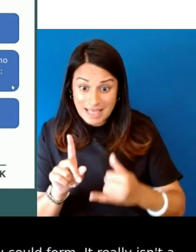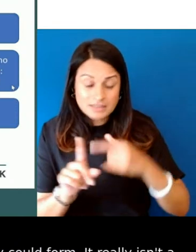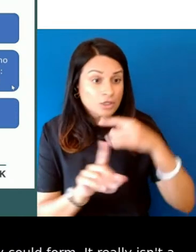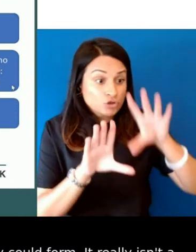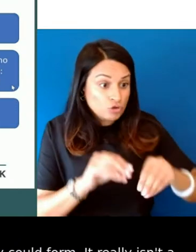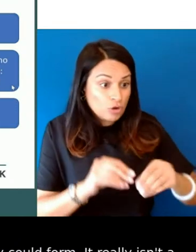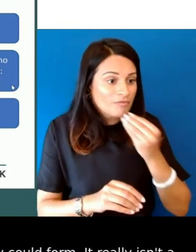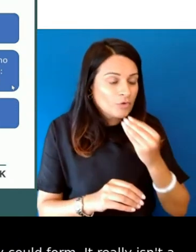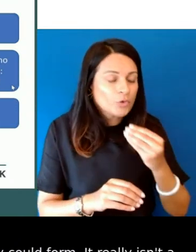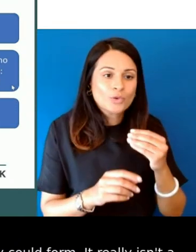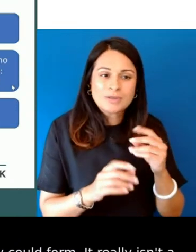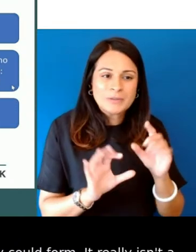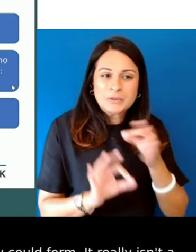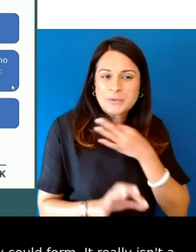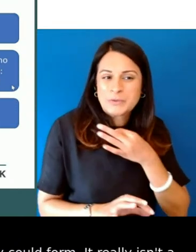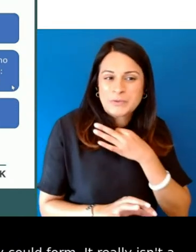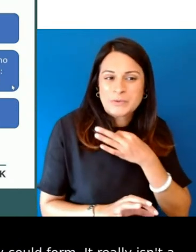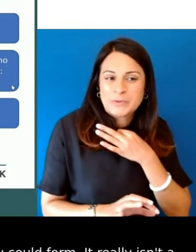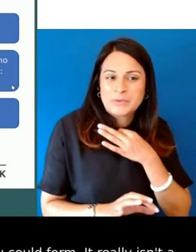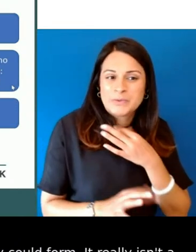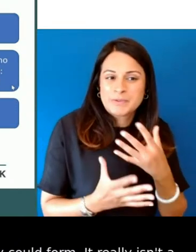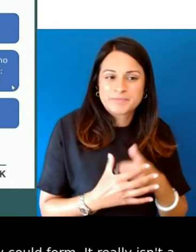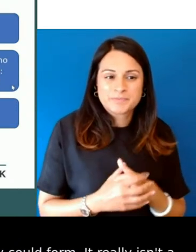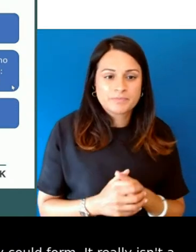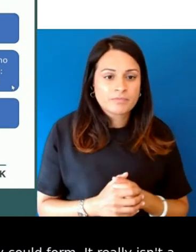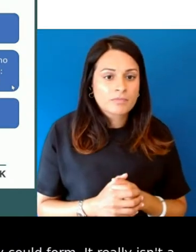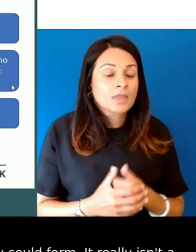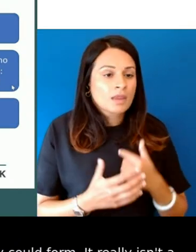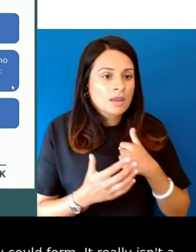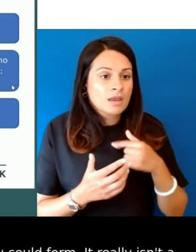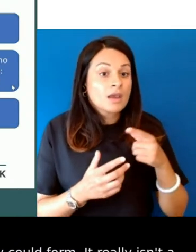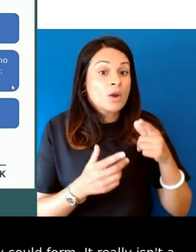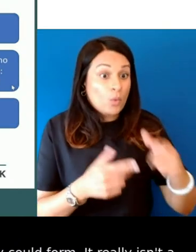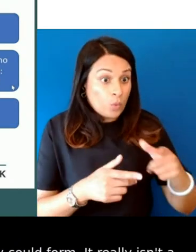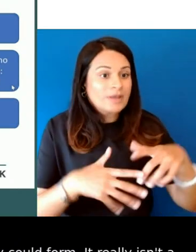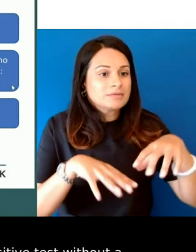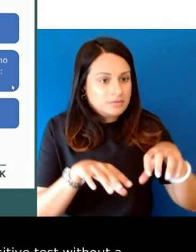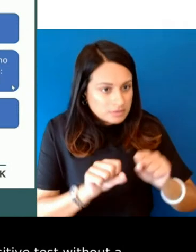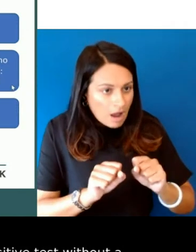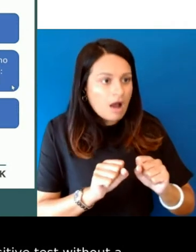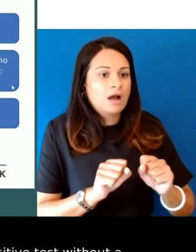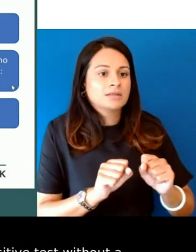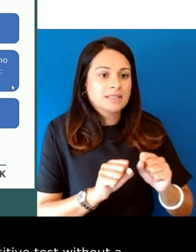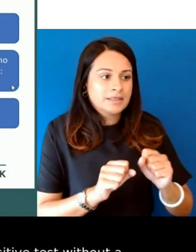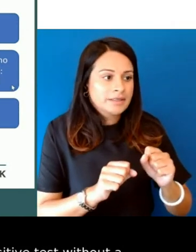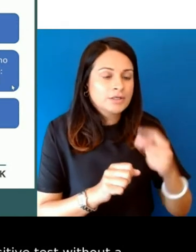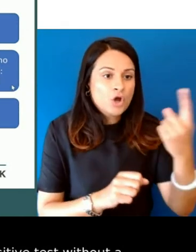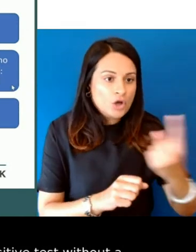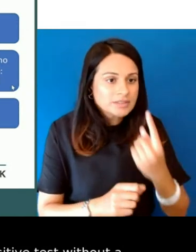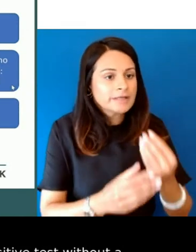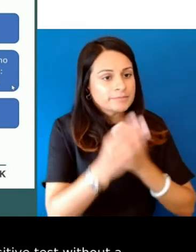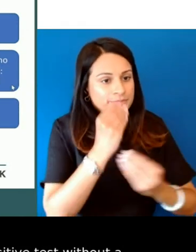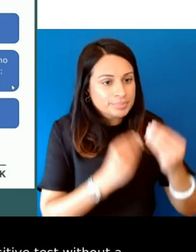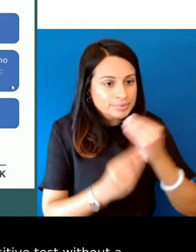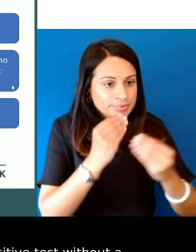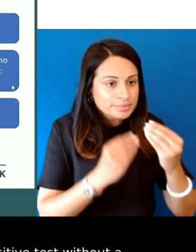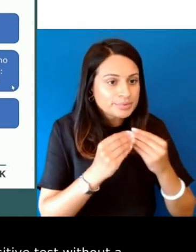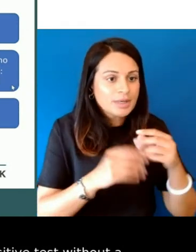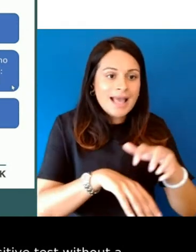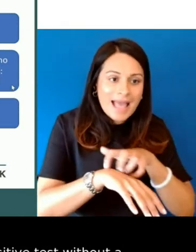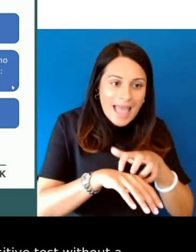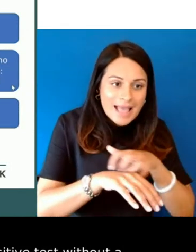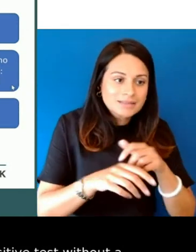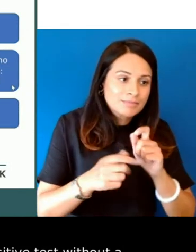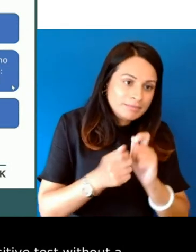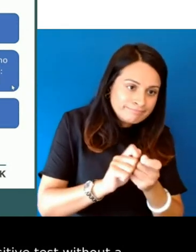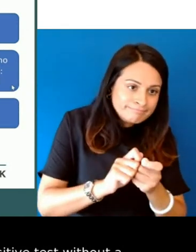correlating history i managed to get all the nuts back into her diet and thankfully she was fine there was no change in her eczema the test shouldn't have been done